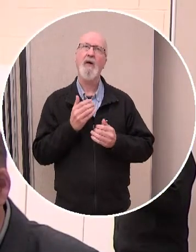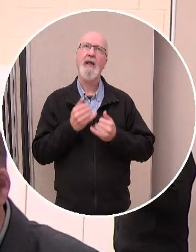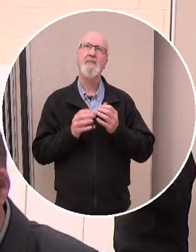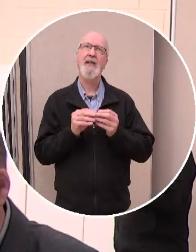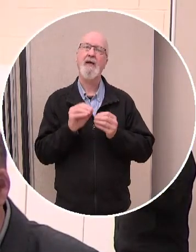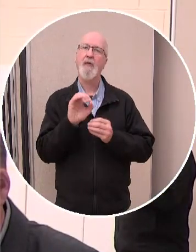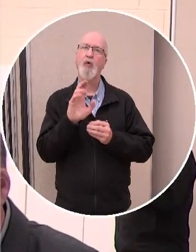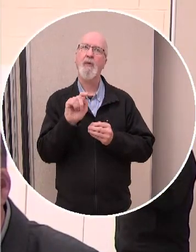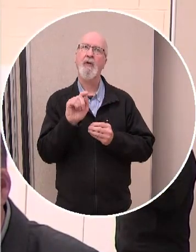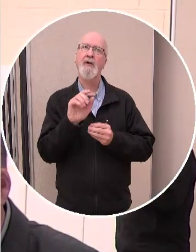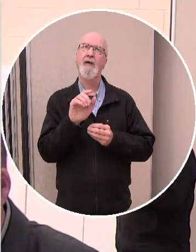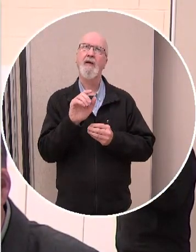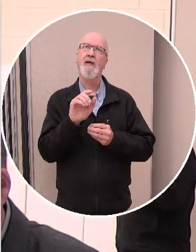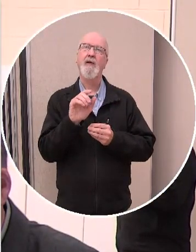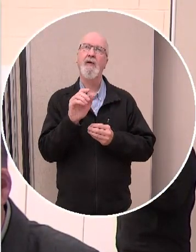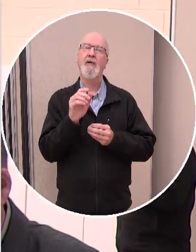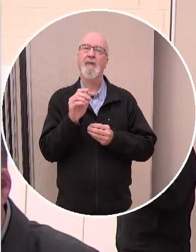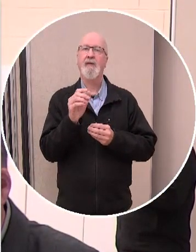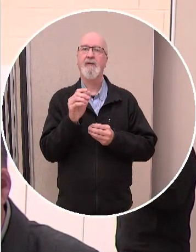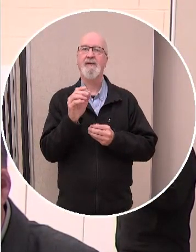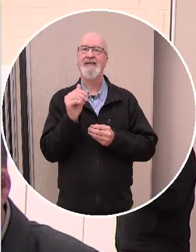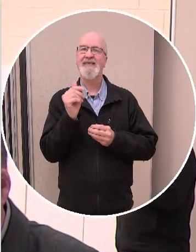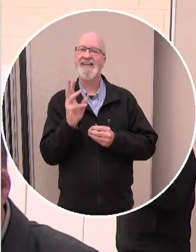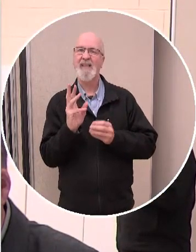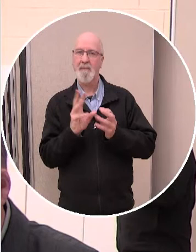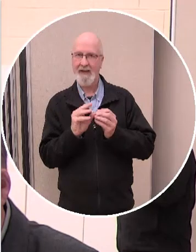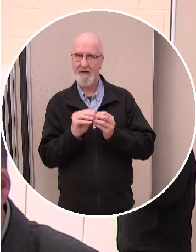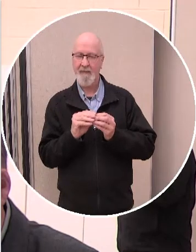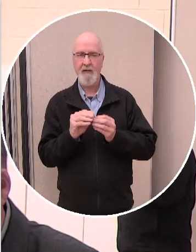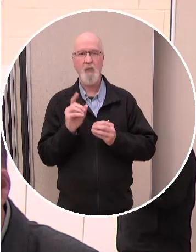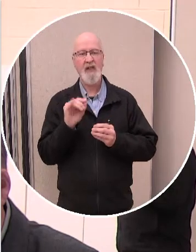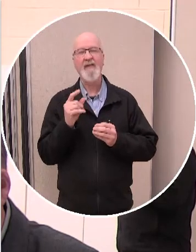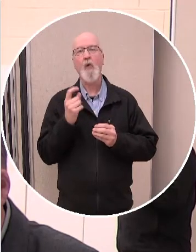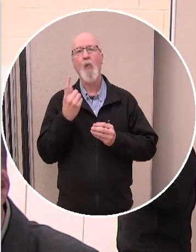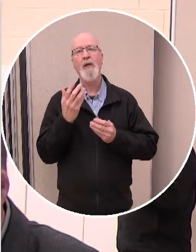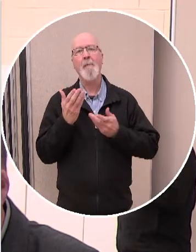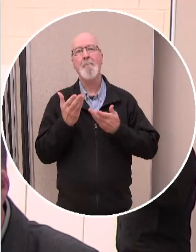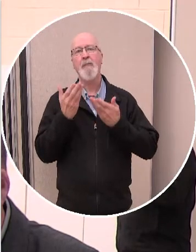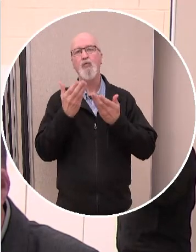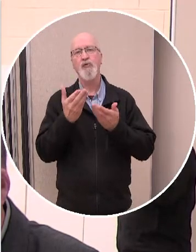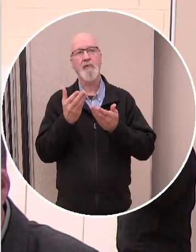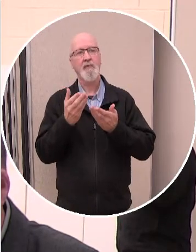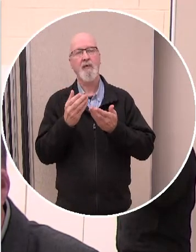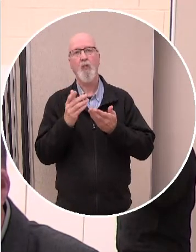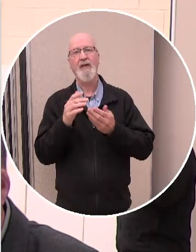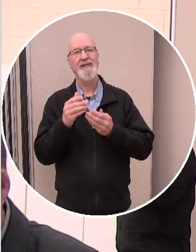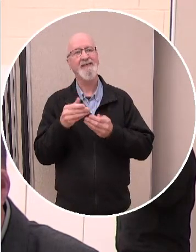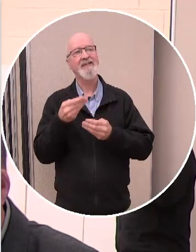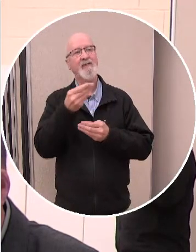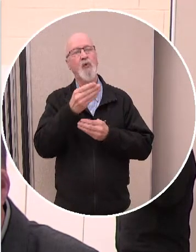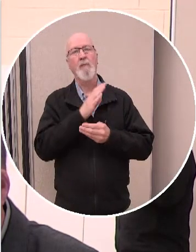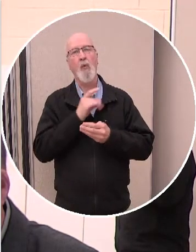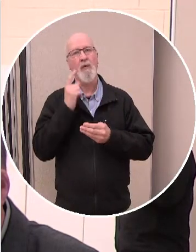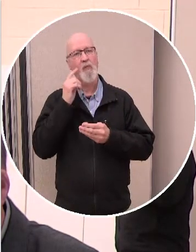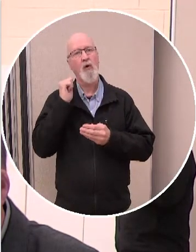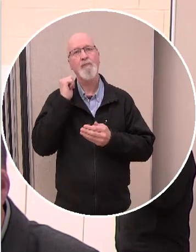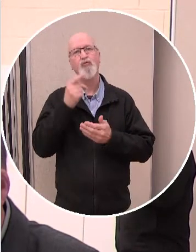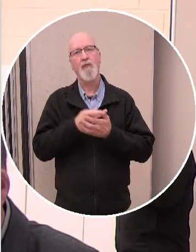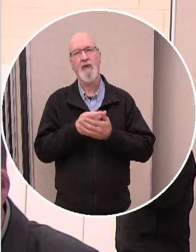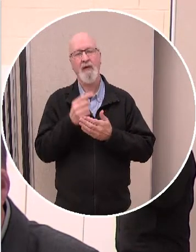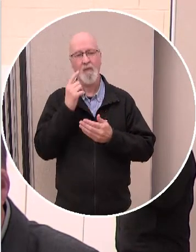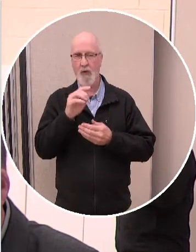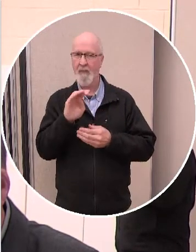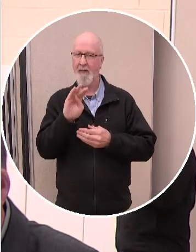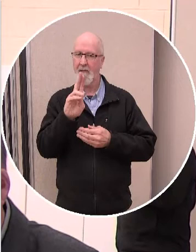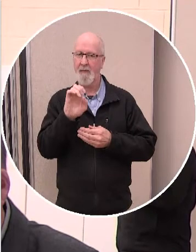16th, 2019. There was one motion referred to the board for approval. It's with regards to the budget